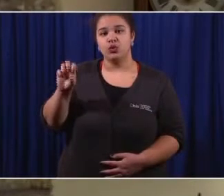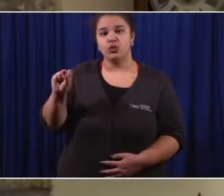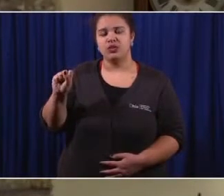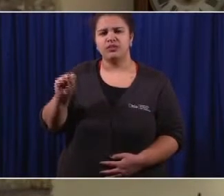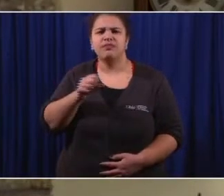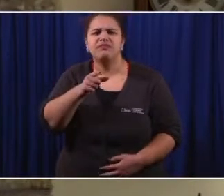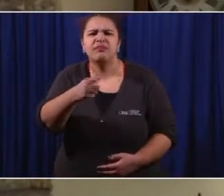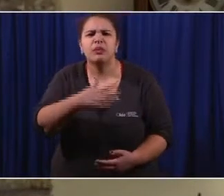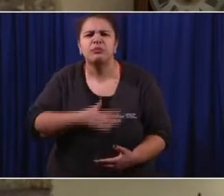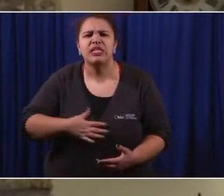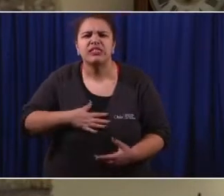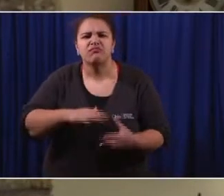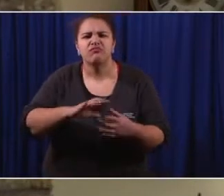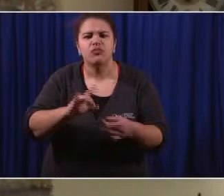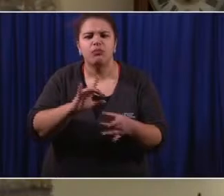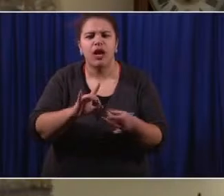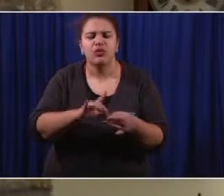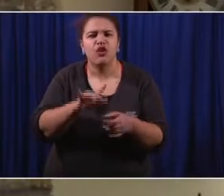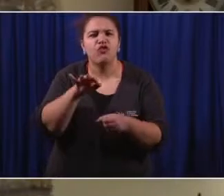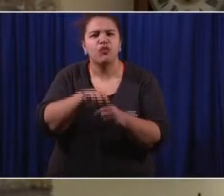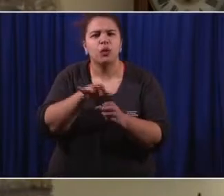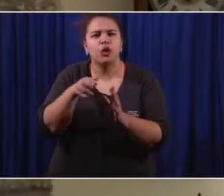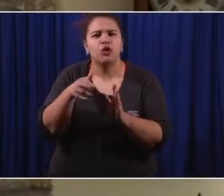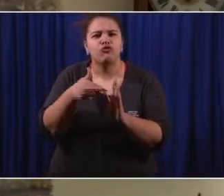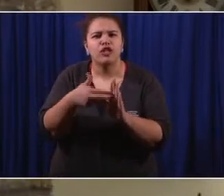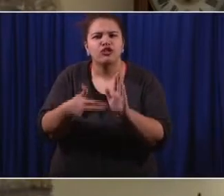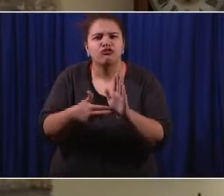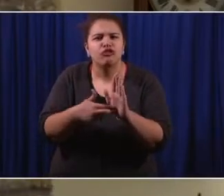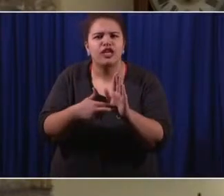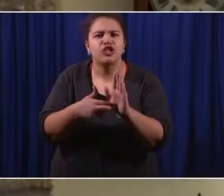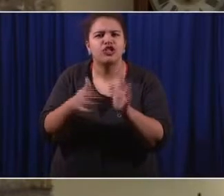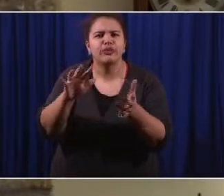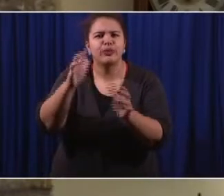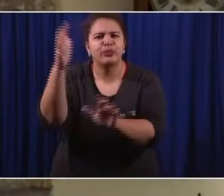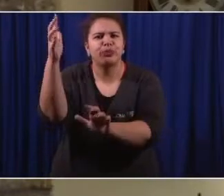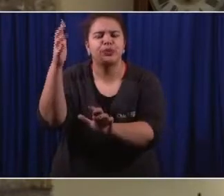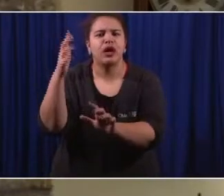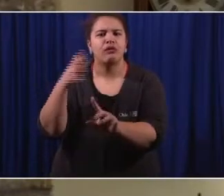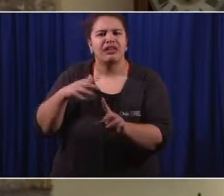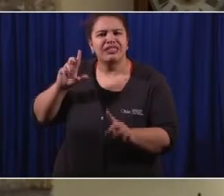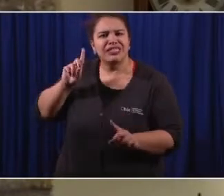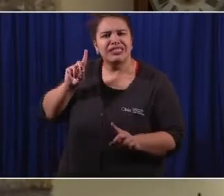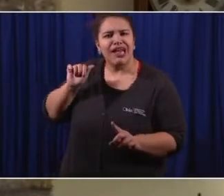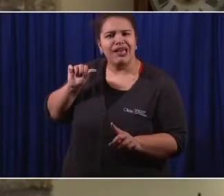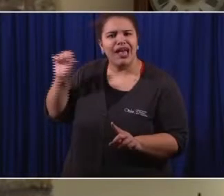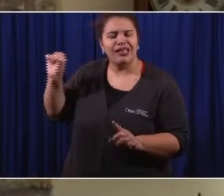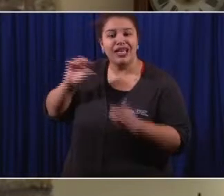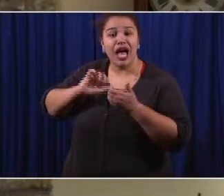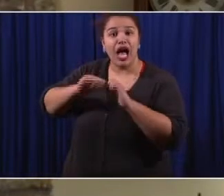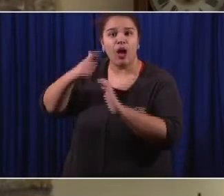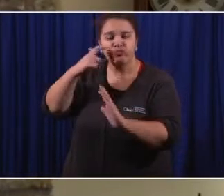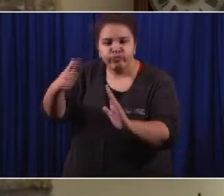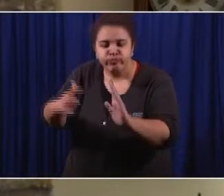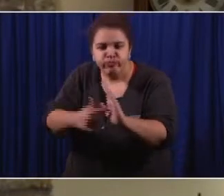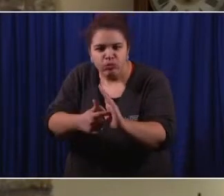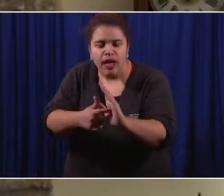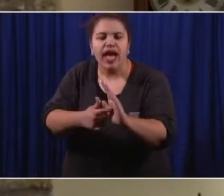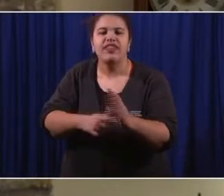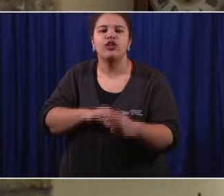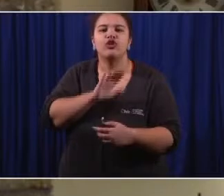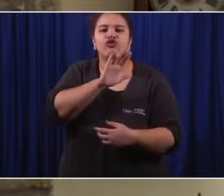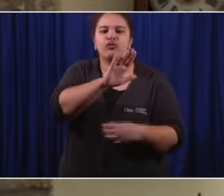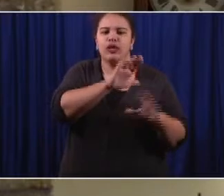your remarks? How did DAS become aware of that problem, and what is your administration doing to make sure that doesn't happen with